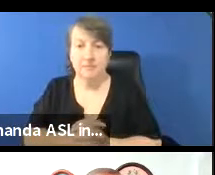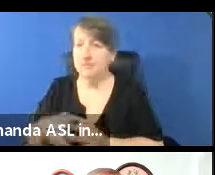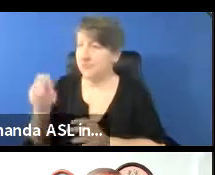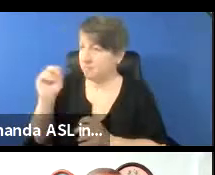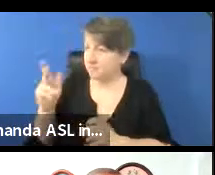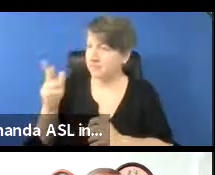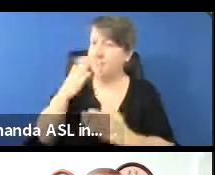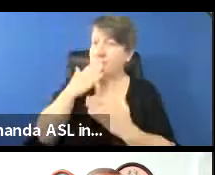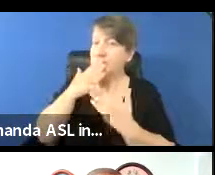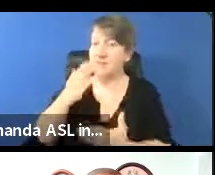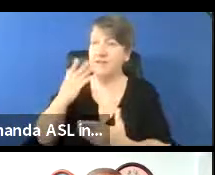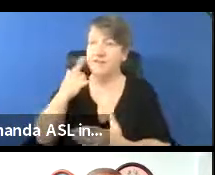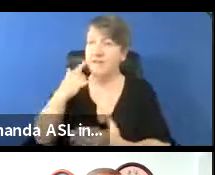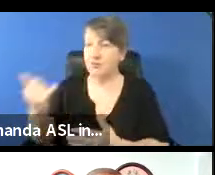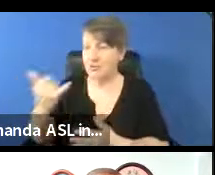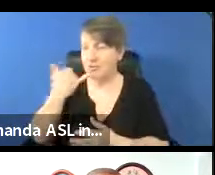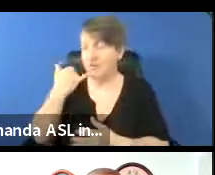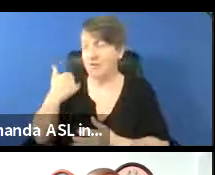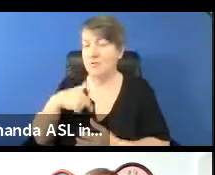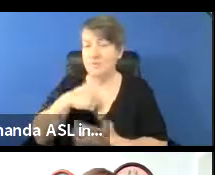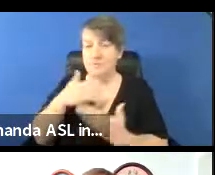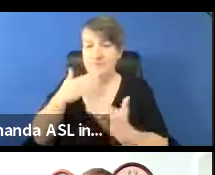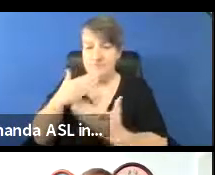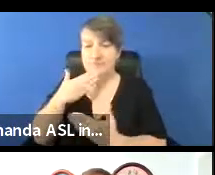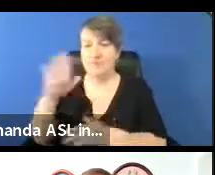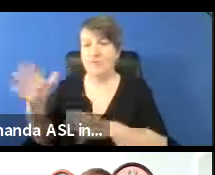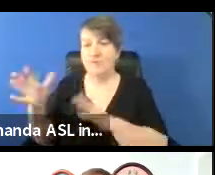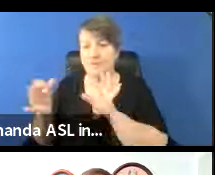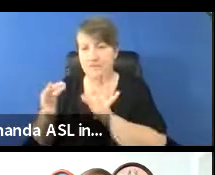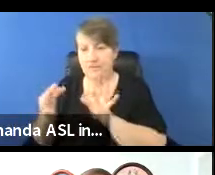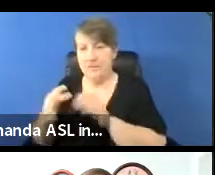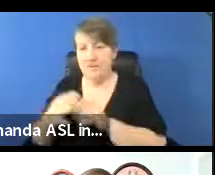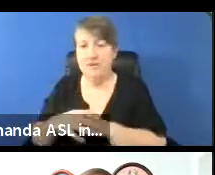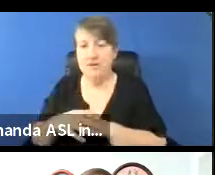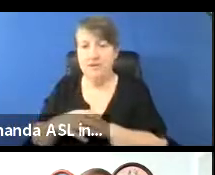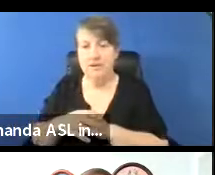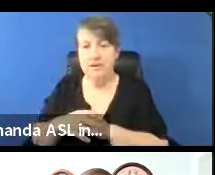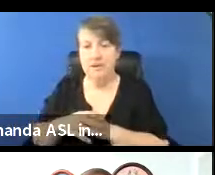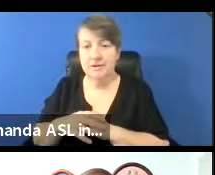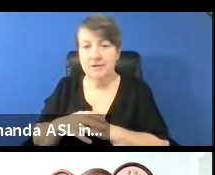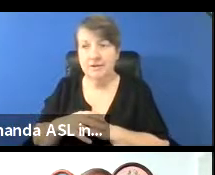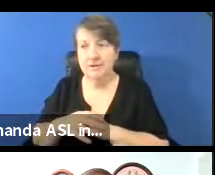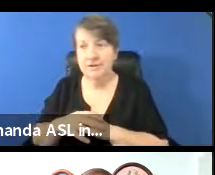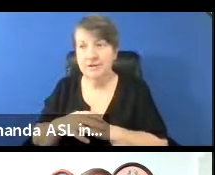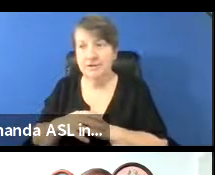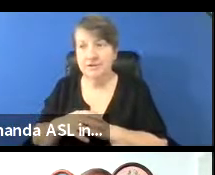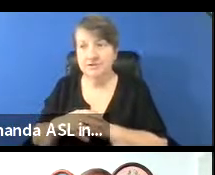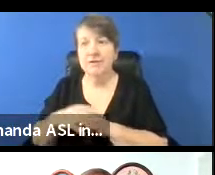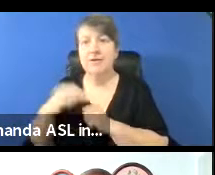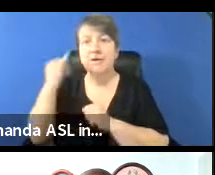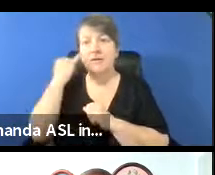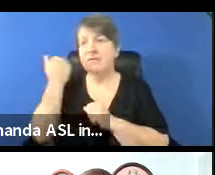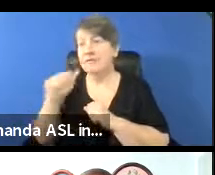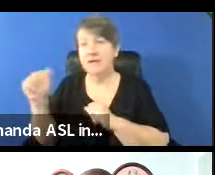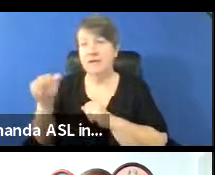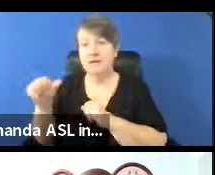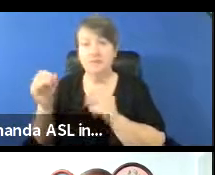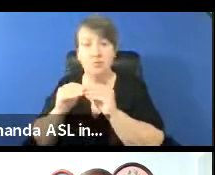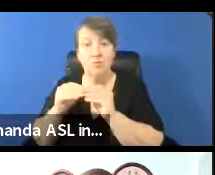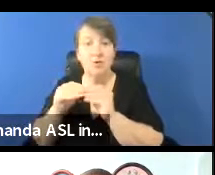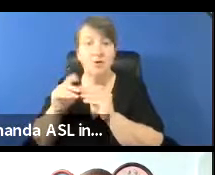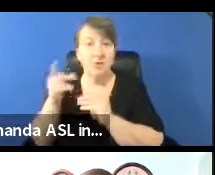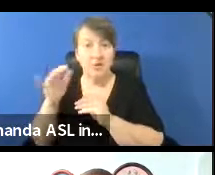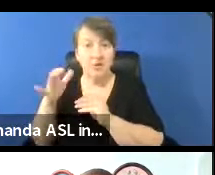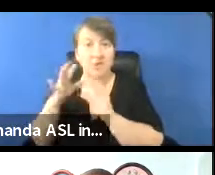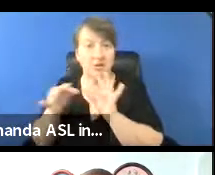Okay, thank you for calling in. We appreciate your feedback. And if you have any additional public comments, please